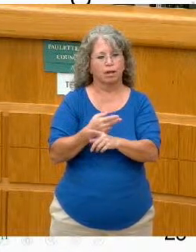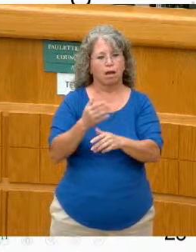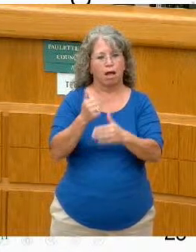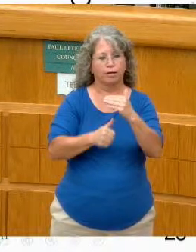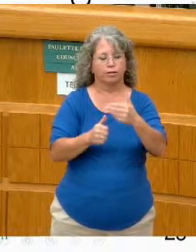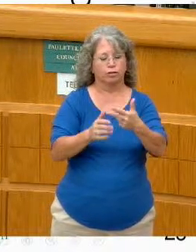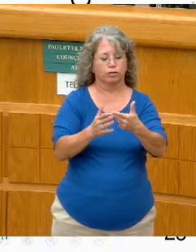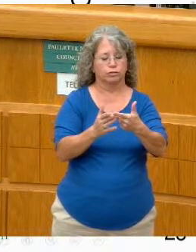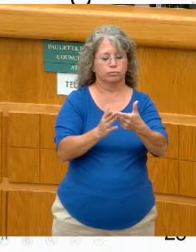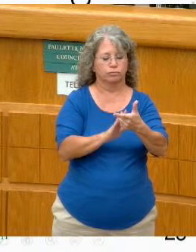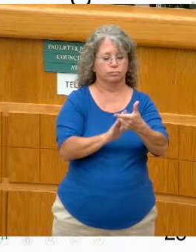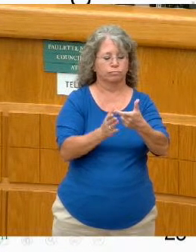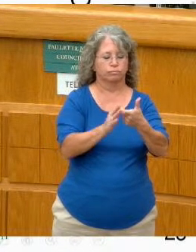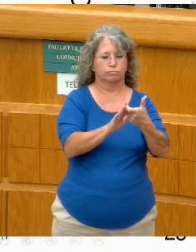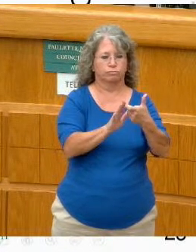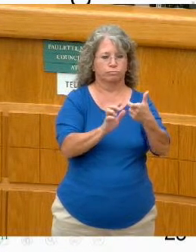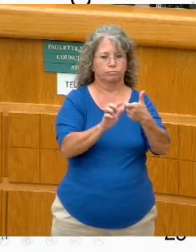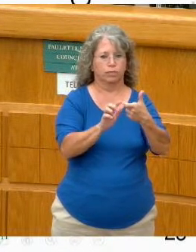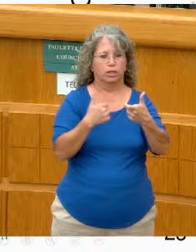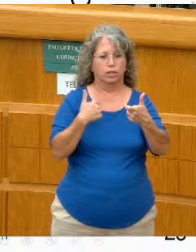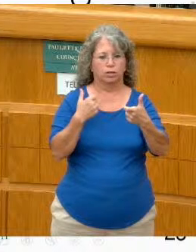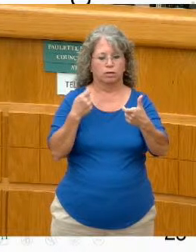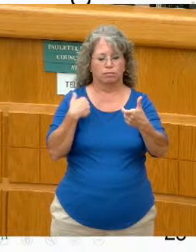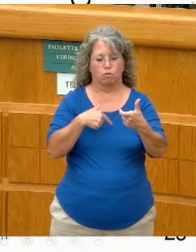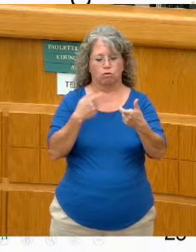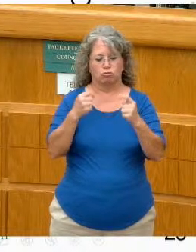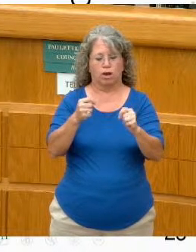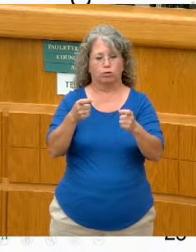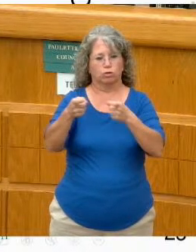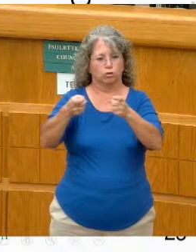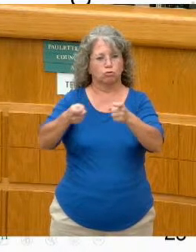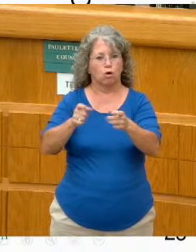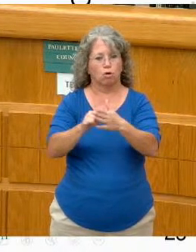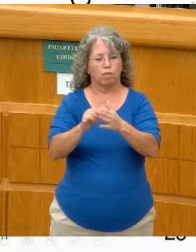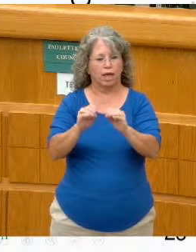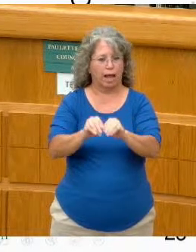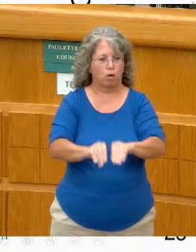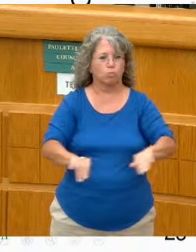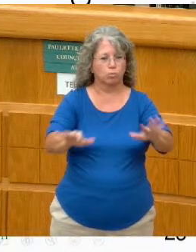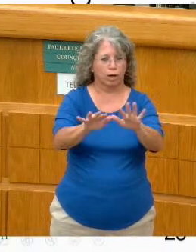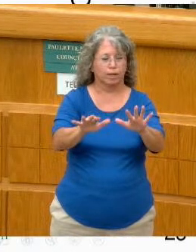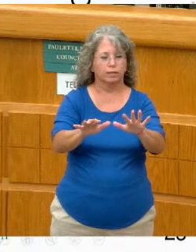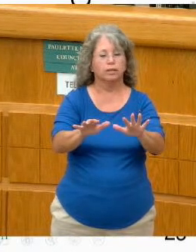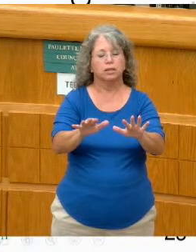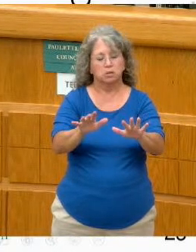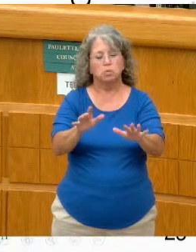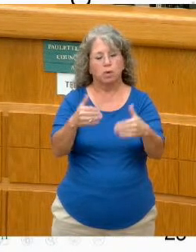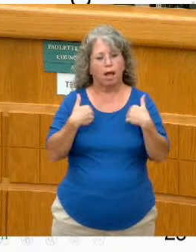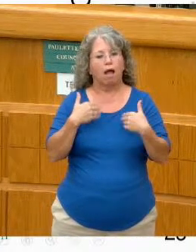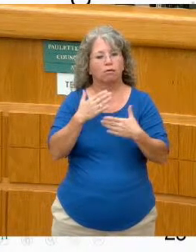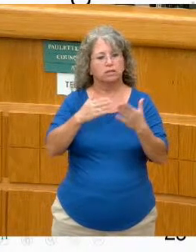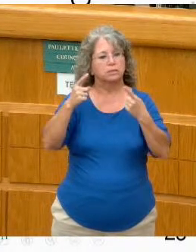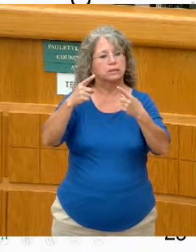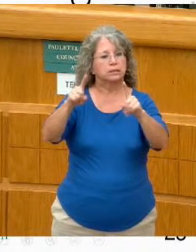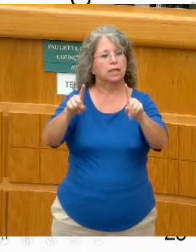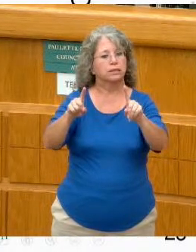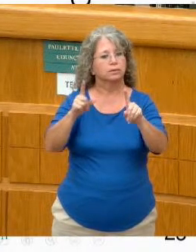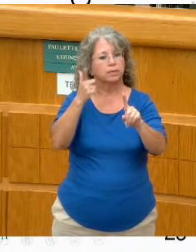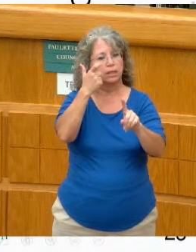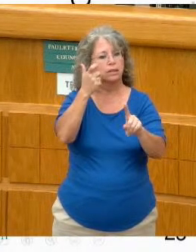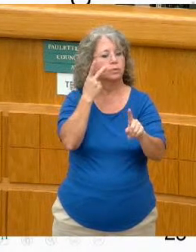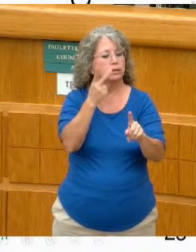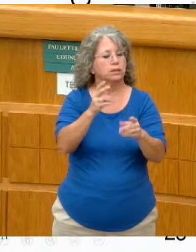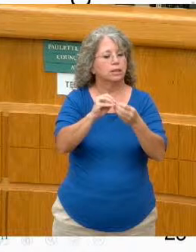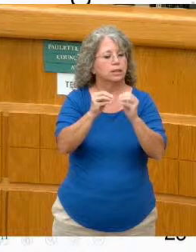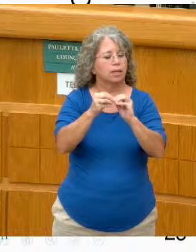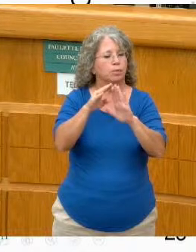the outbreak under control. And we are having success. The number of cases per day is declining.